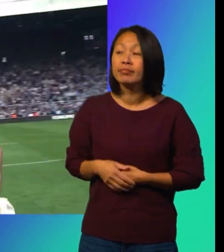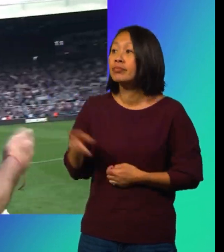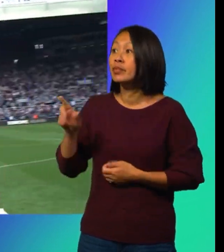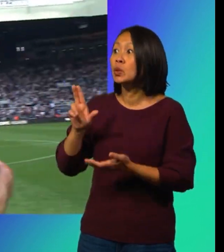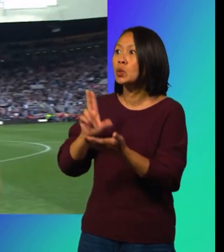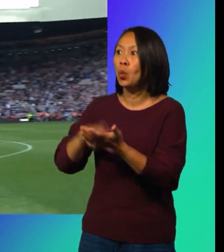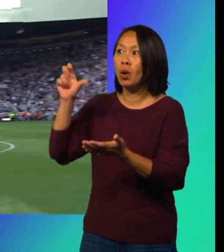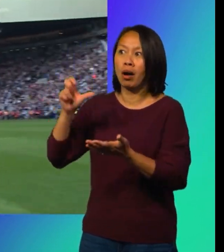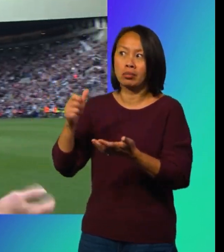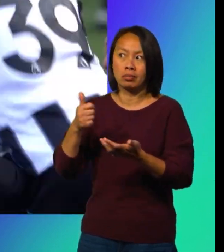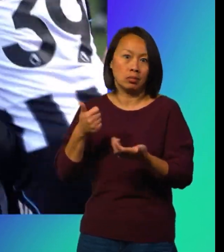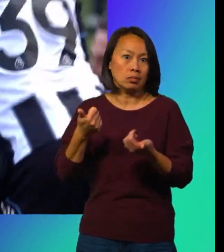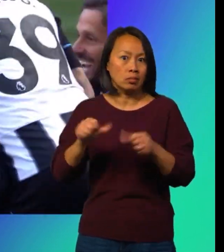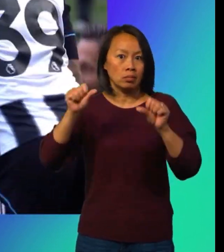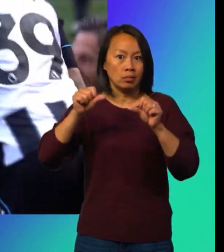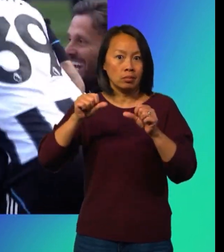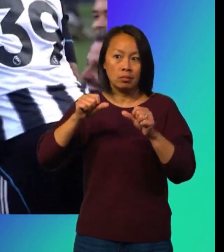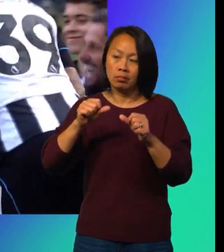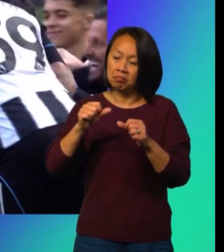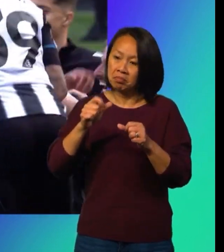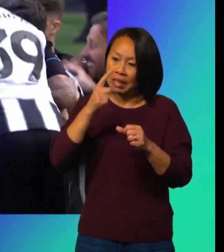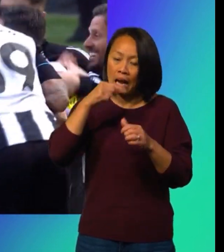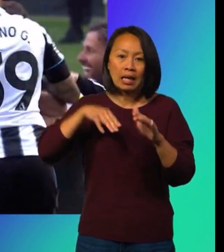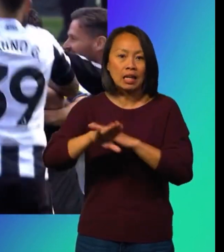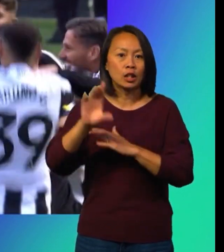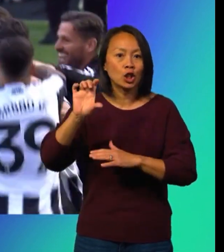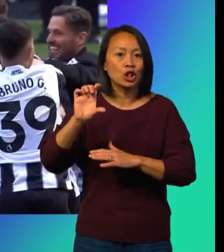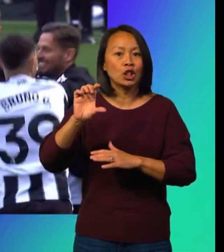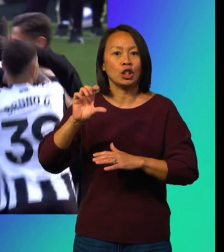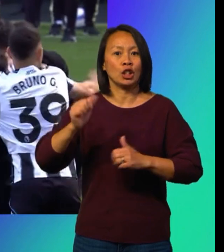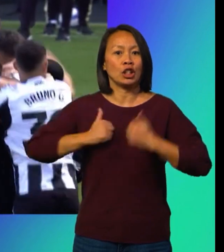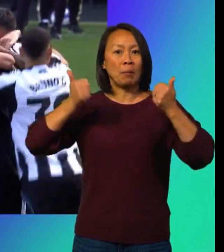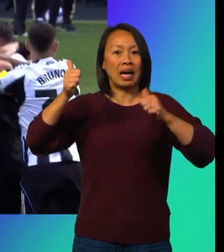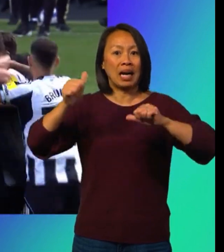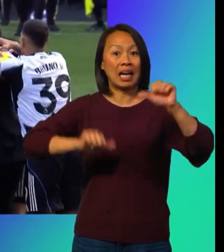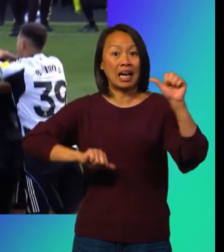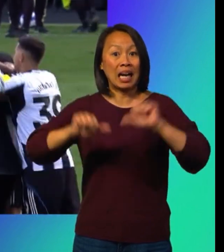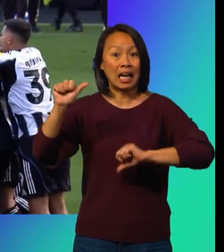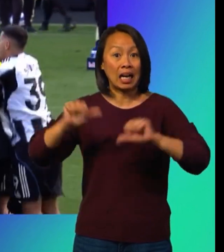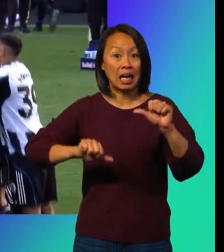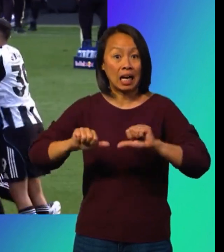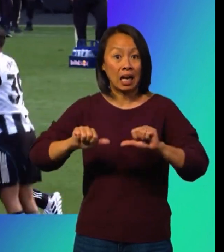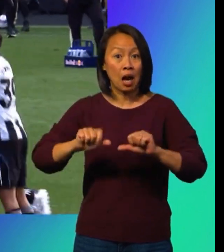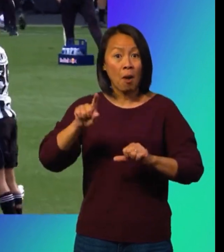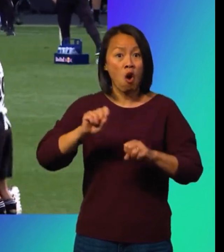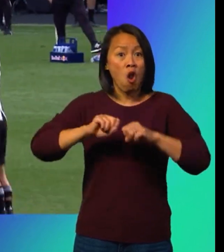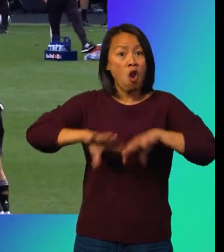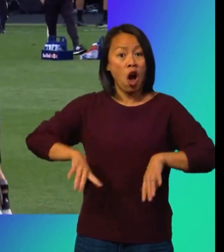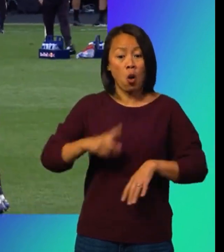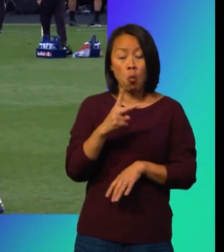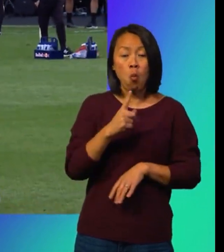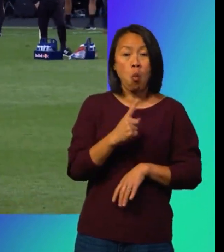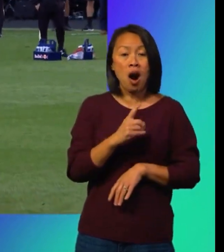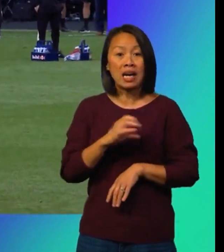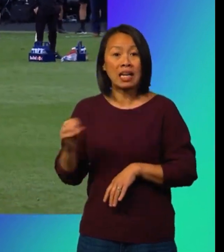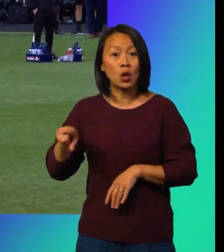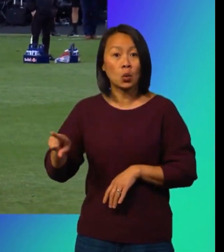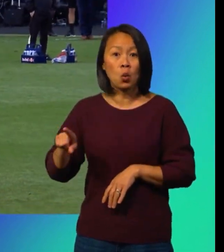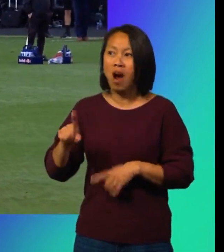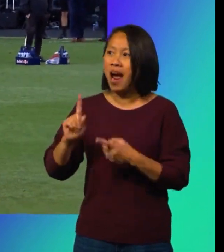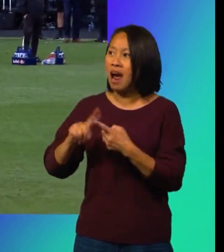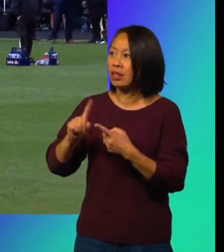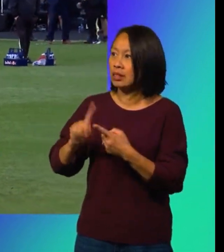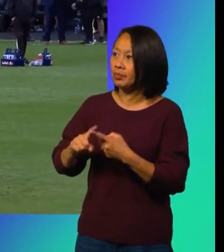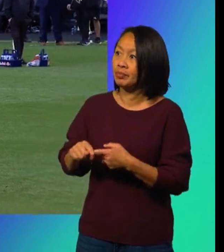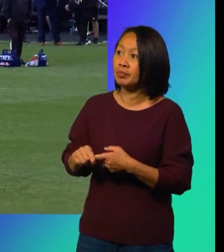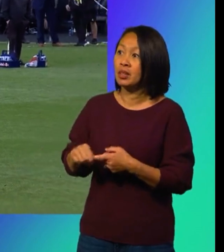meant Newcastle secured a Champions League spot next season, despite losing 1-0 at home to Everton. After the final whistle, the team